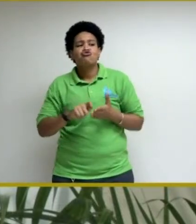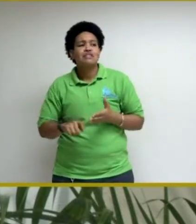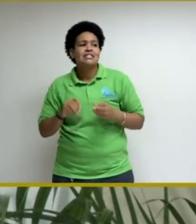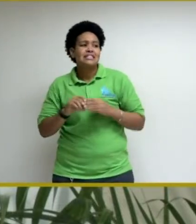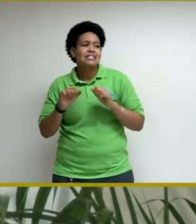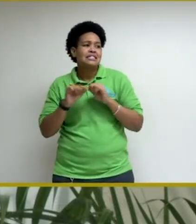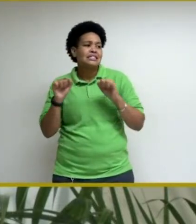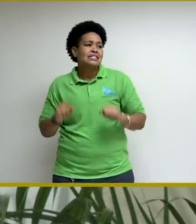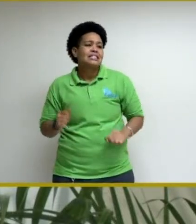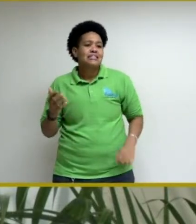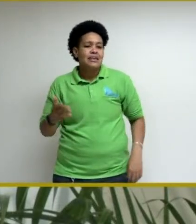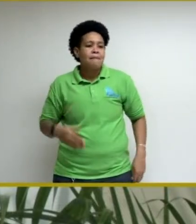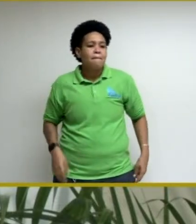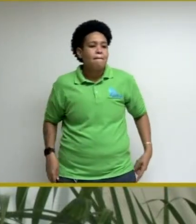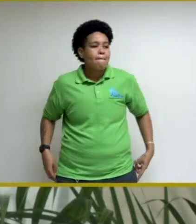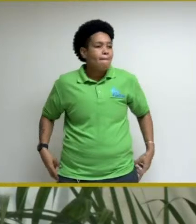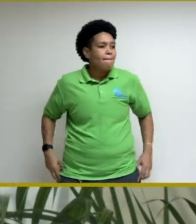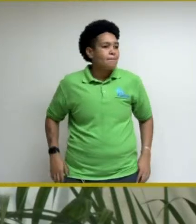the system.